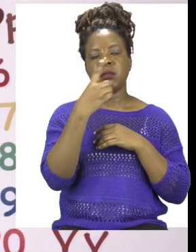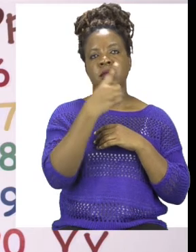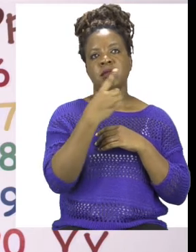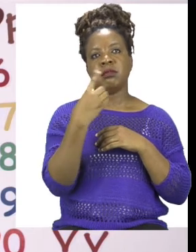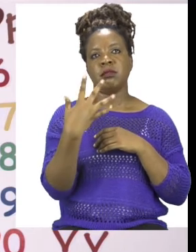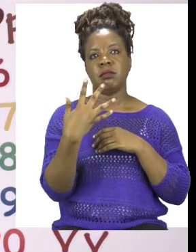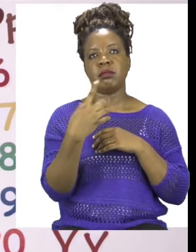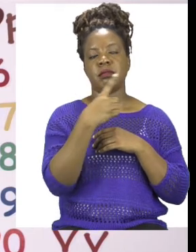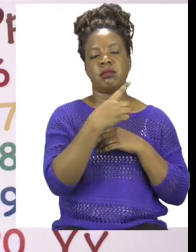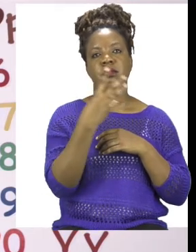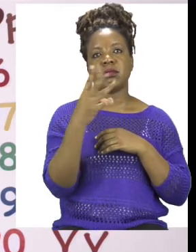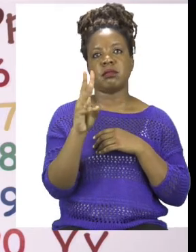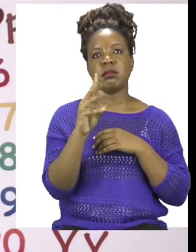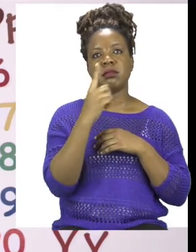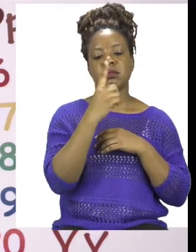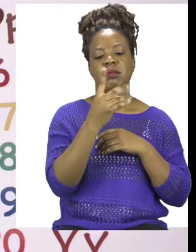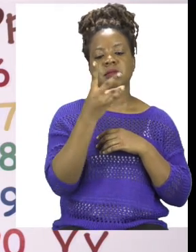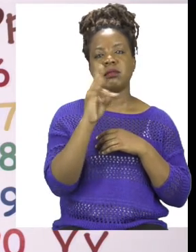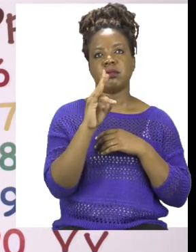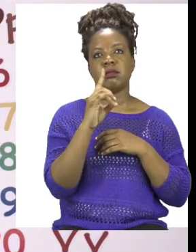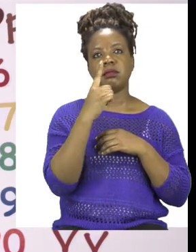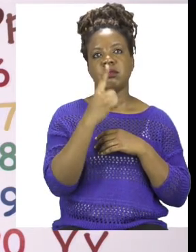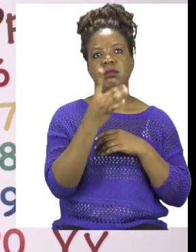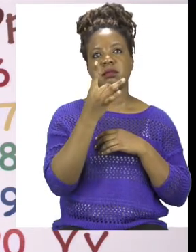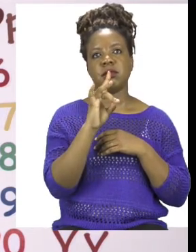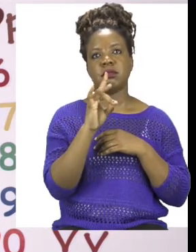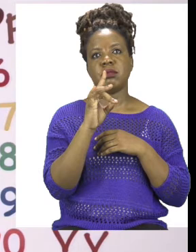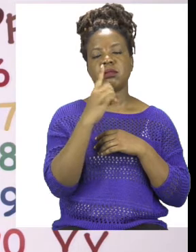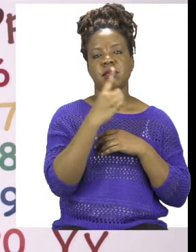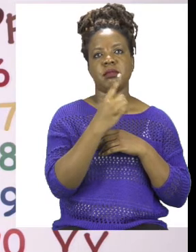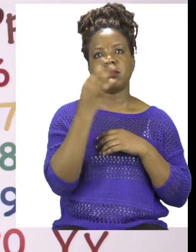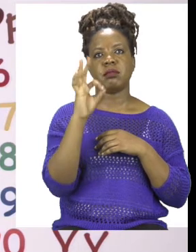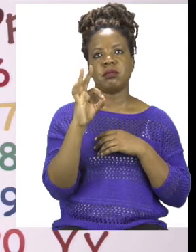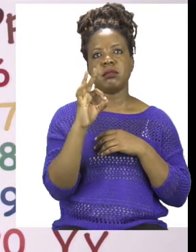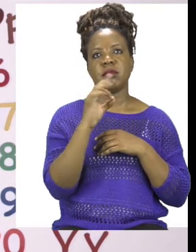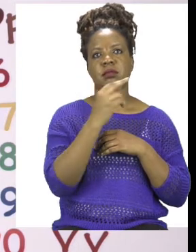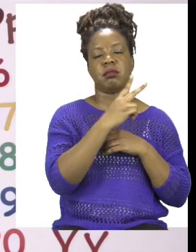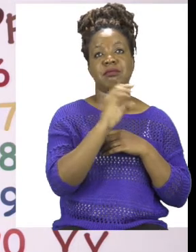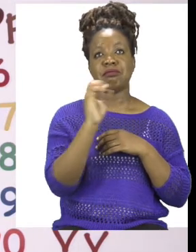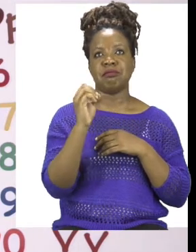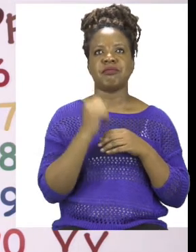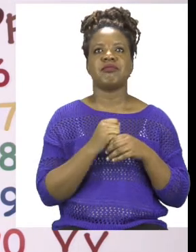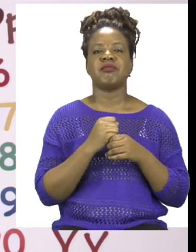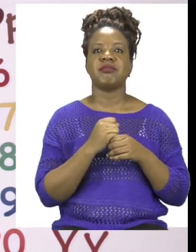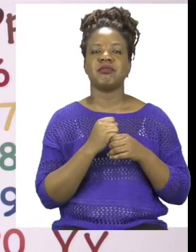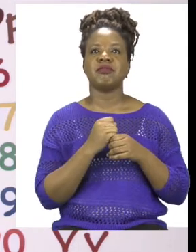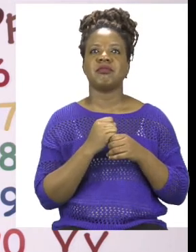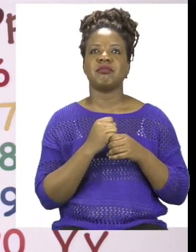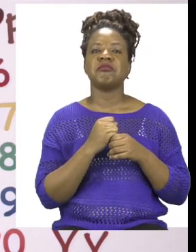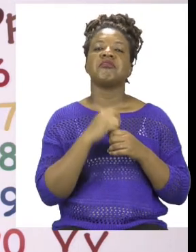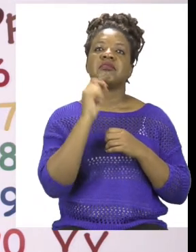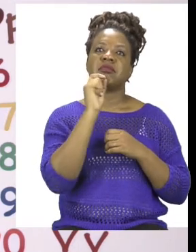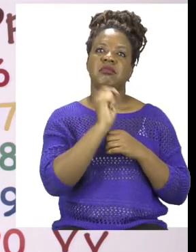15, 16, 17, 18, 19, 20. So we are going to write